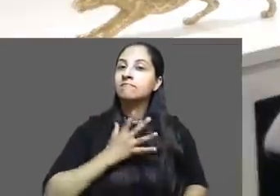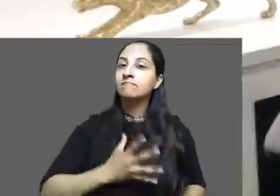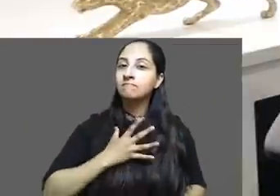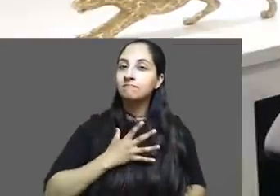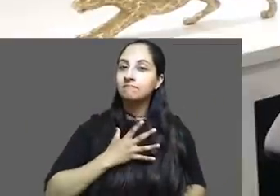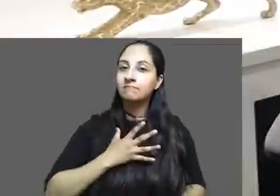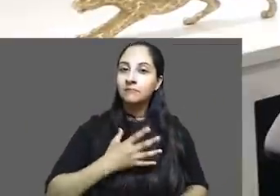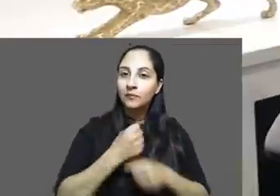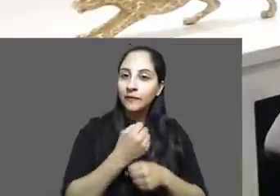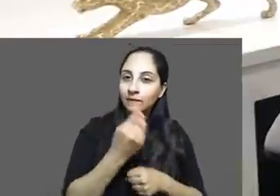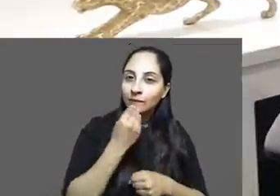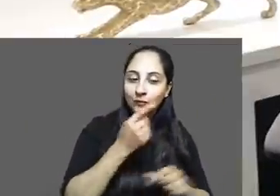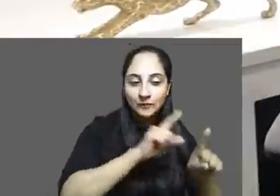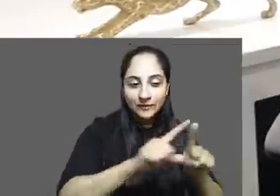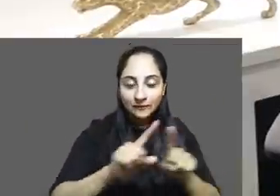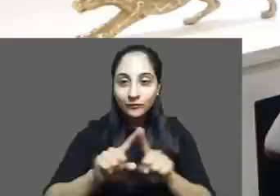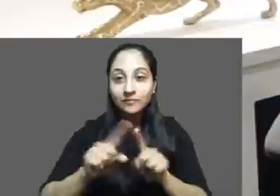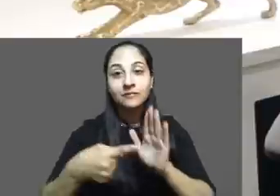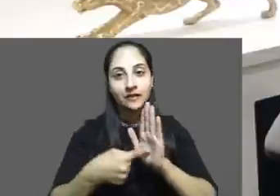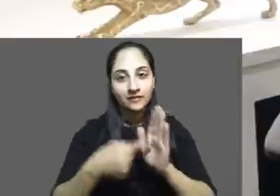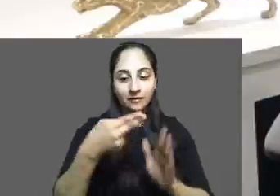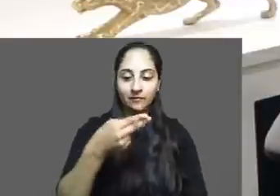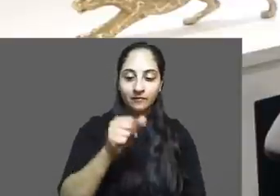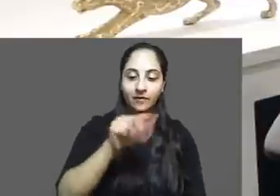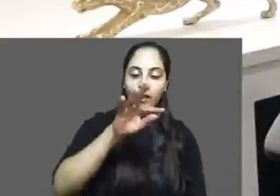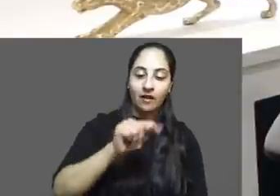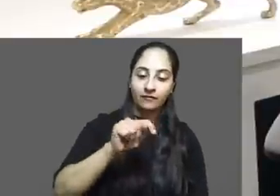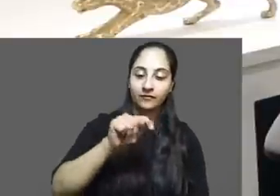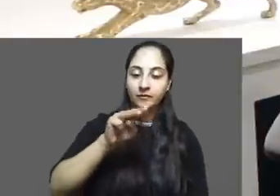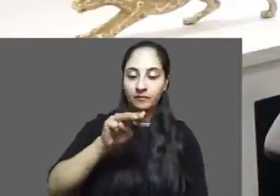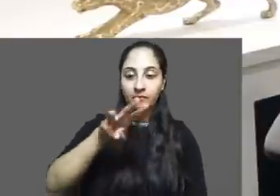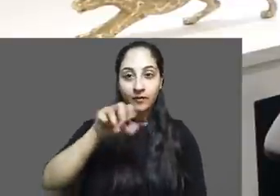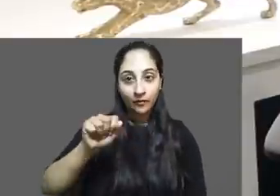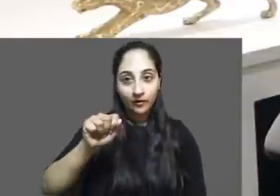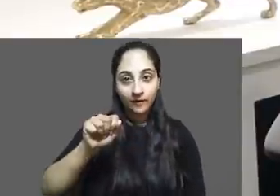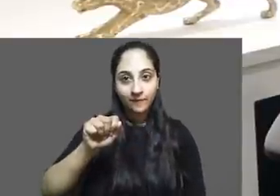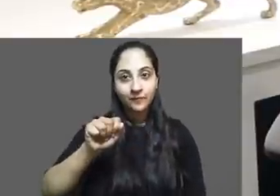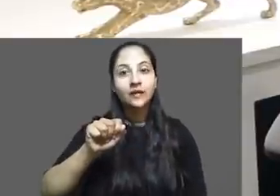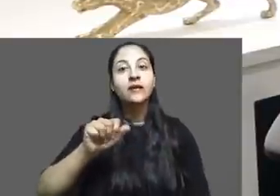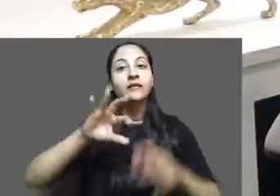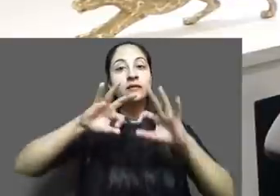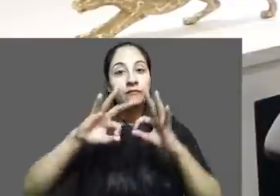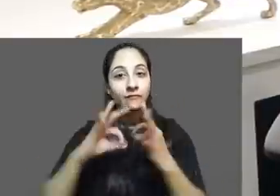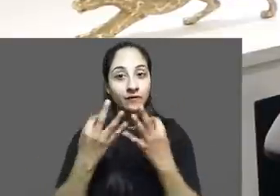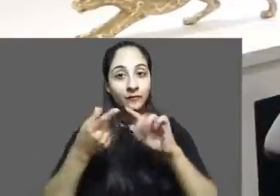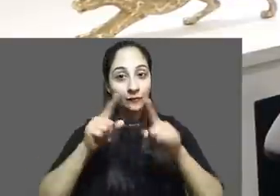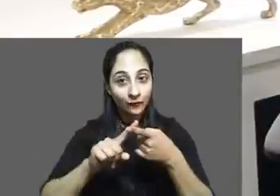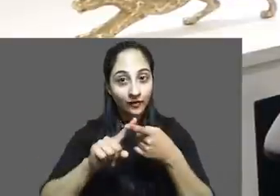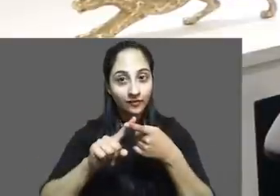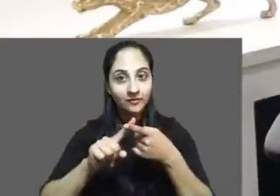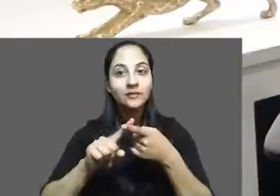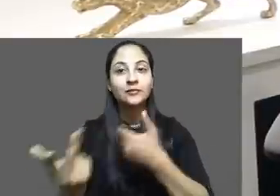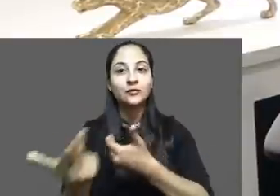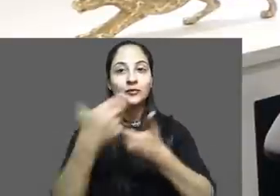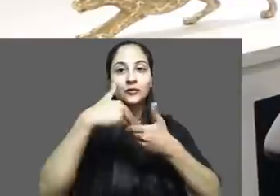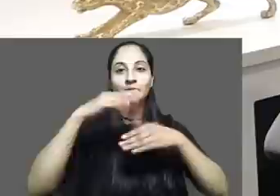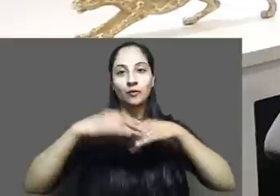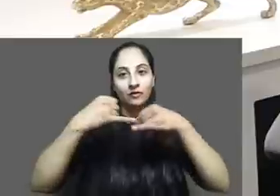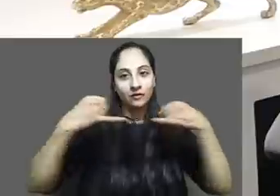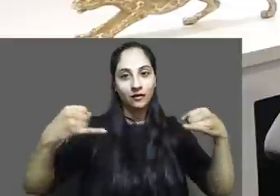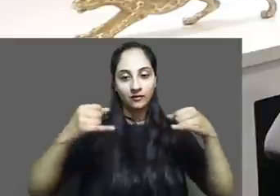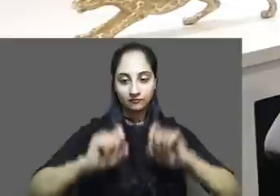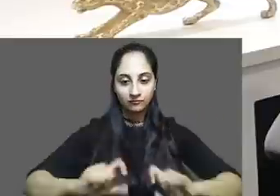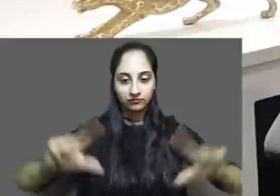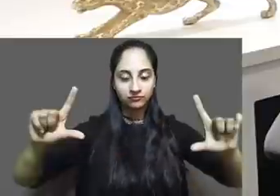here, prepare delicious hafmeva, and have a blast during our virtual hangouts. So I really hope that you will also take